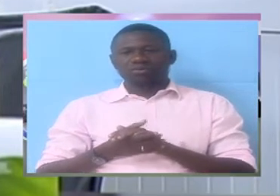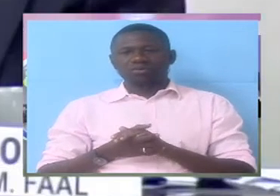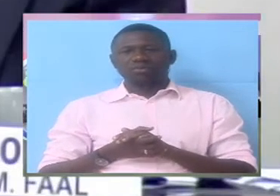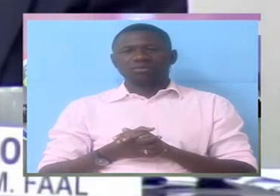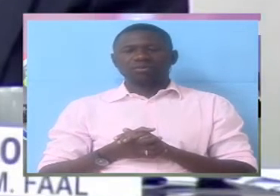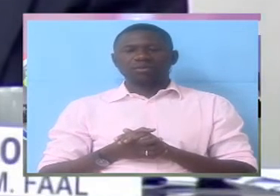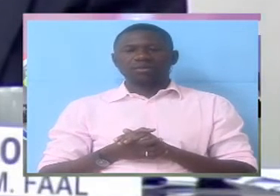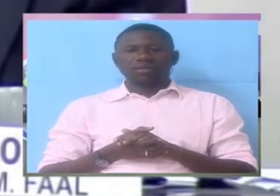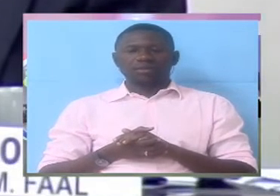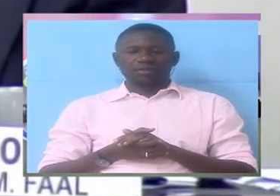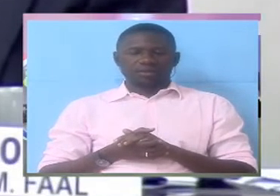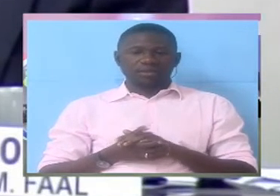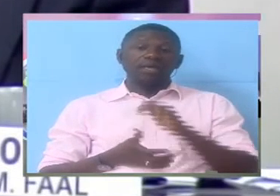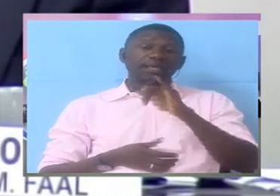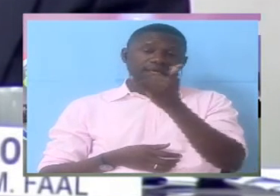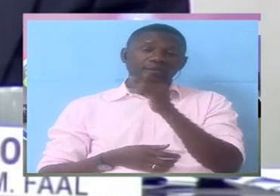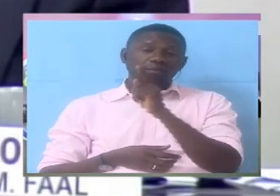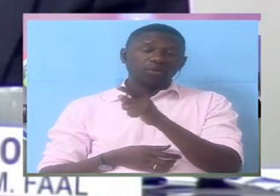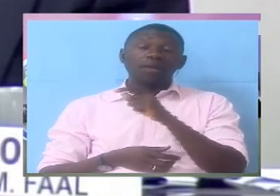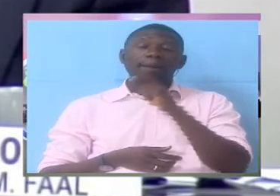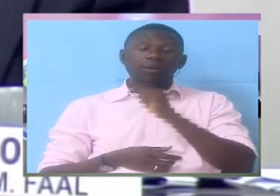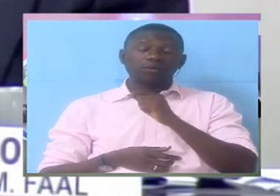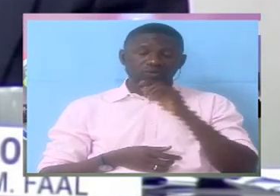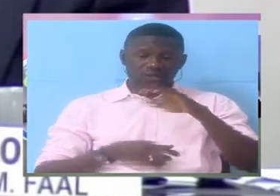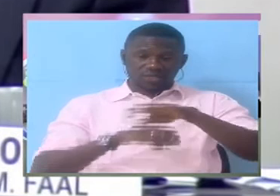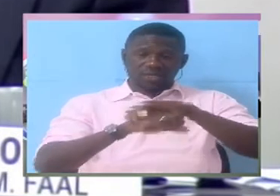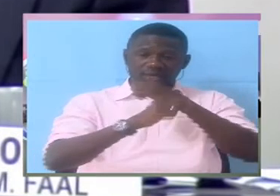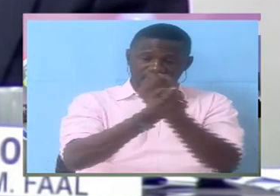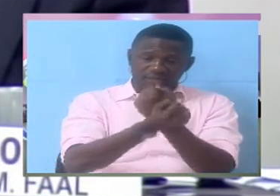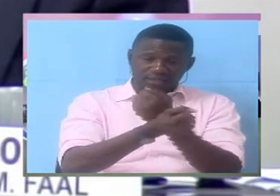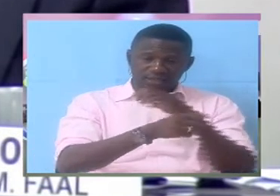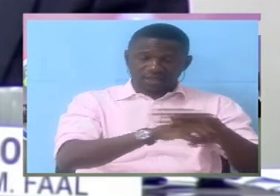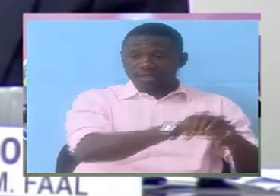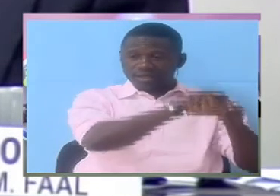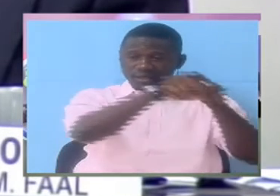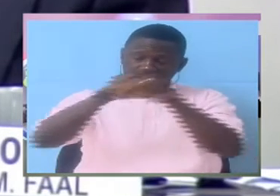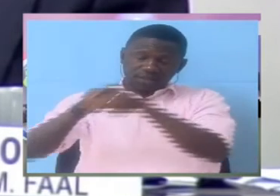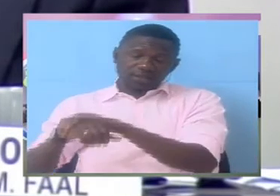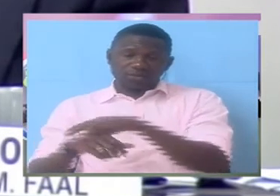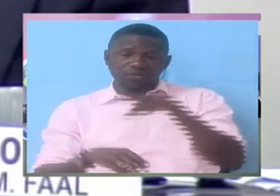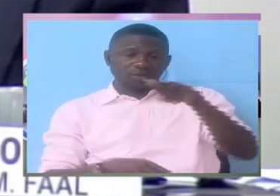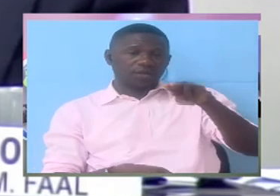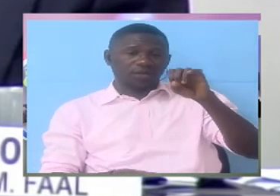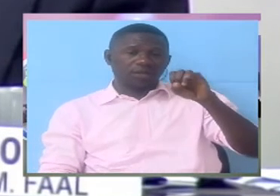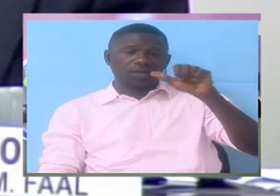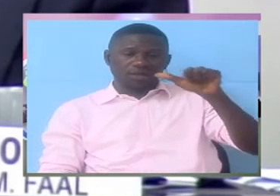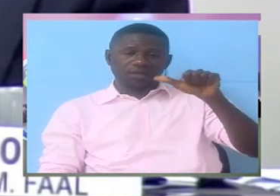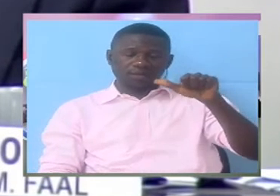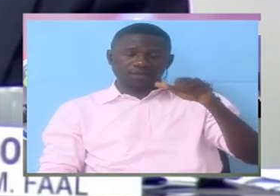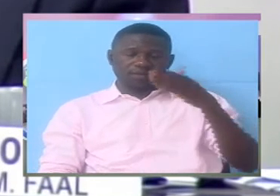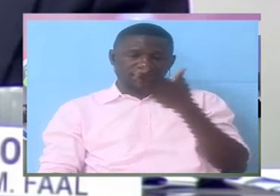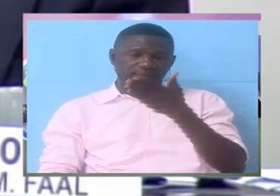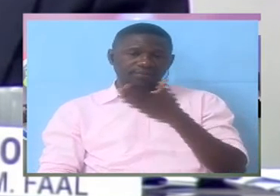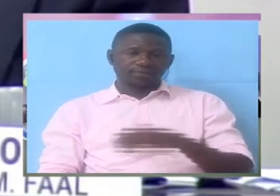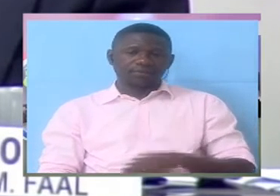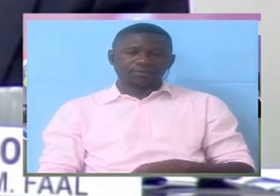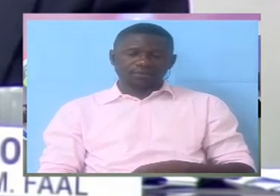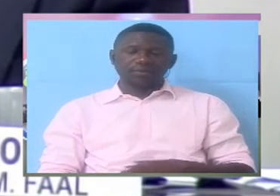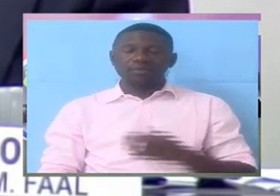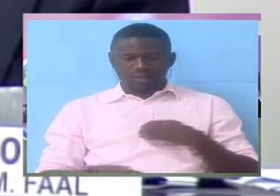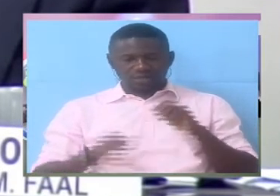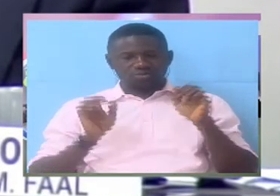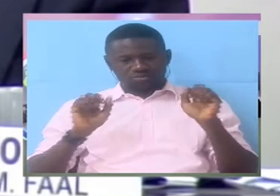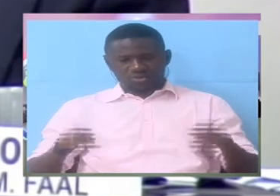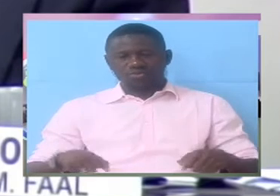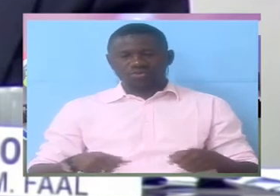was arrested and taken to the NIA. Bari ya muta ya samba NIA. That is possible,